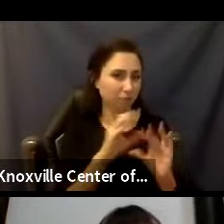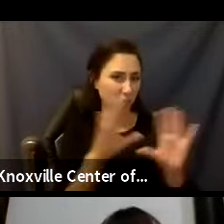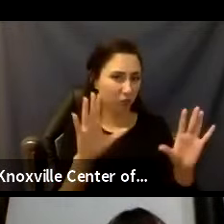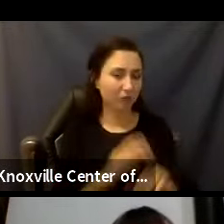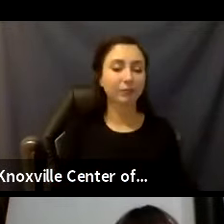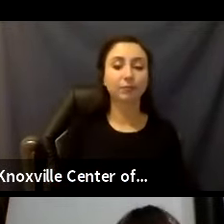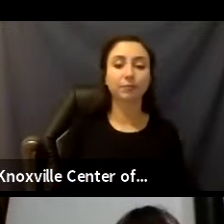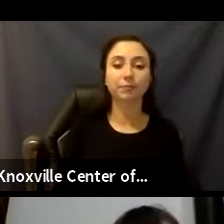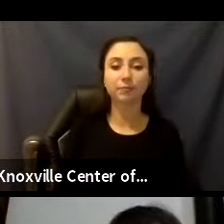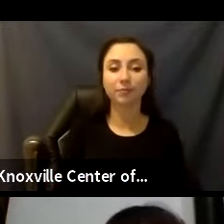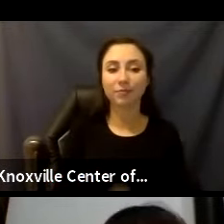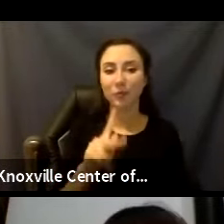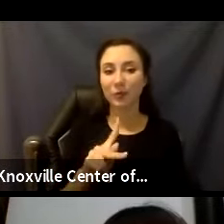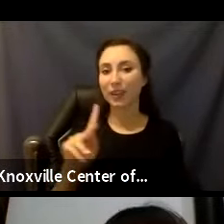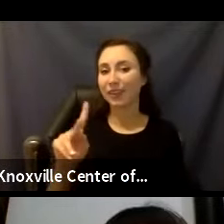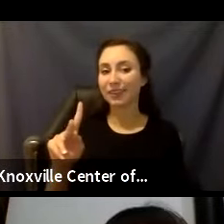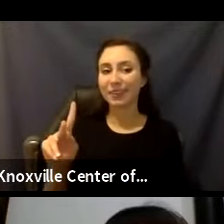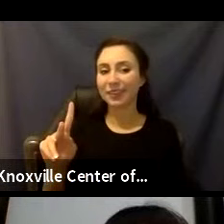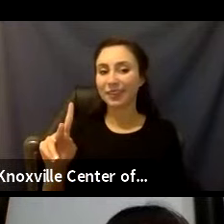Yep. Okay.